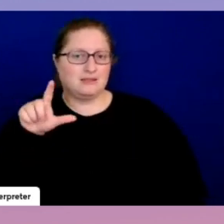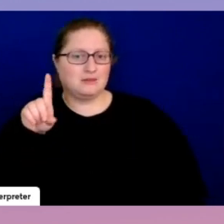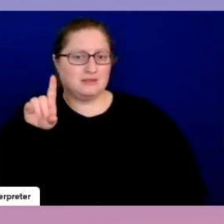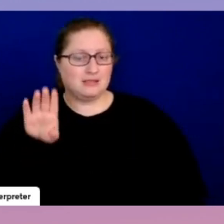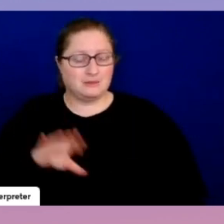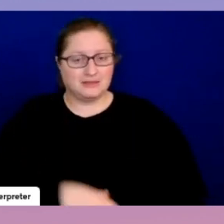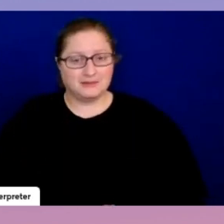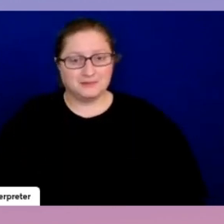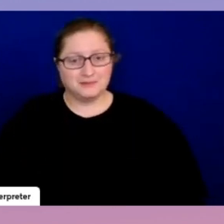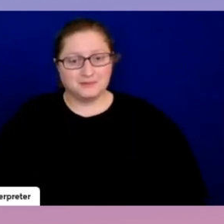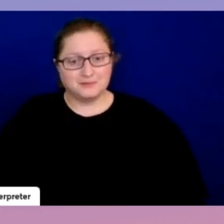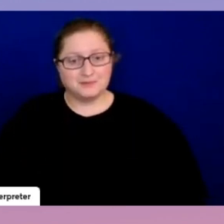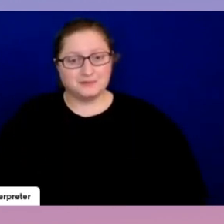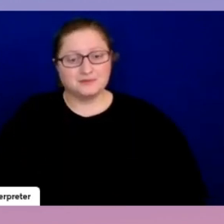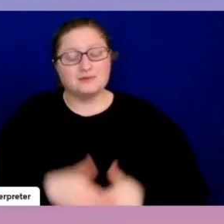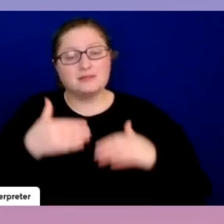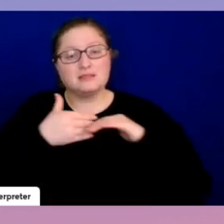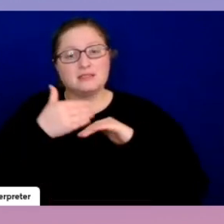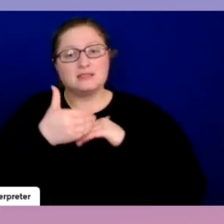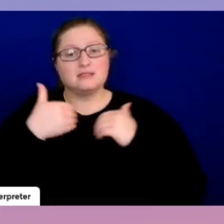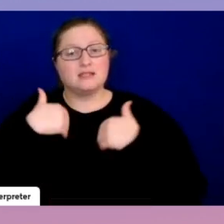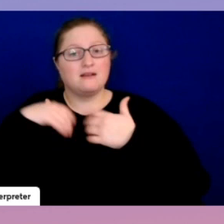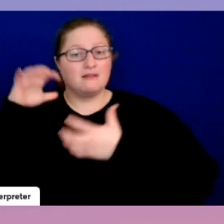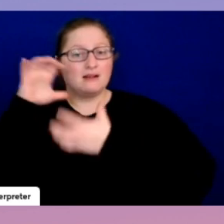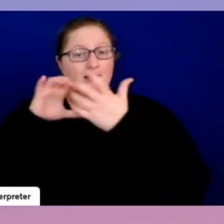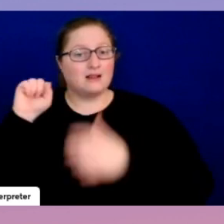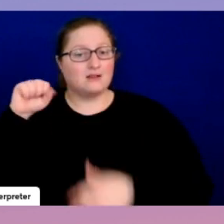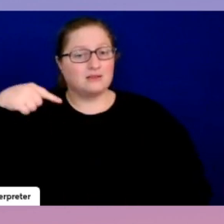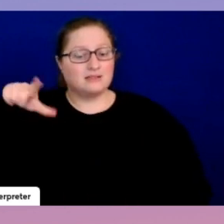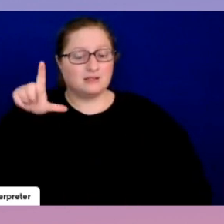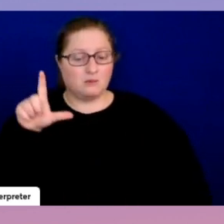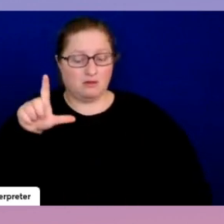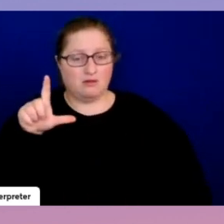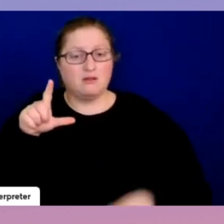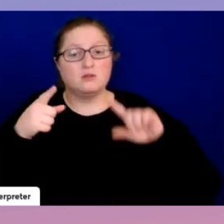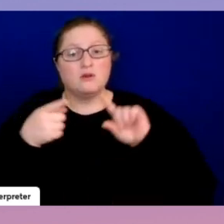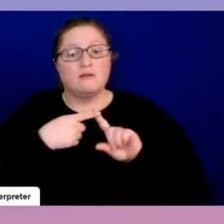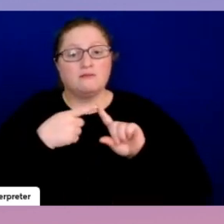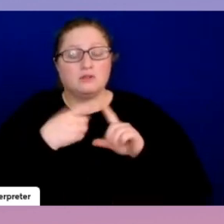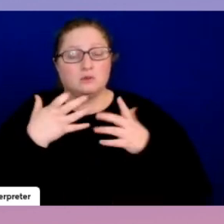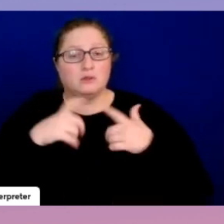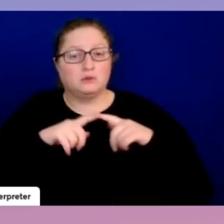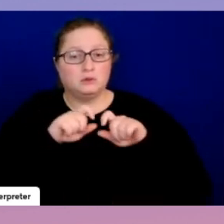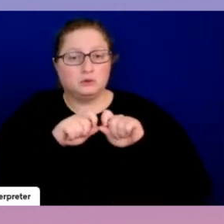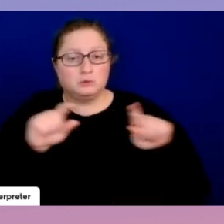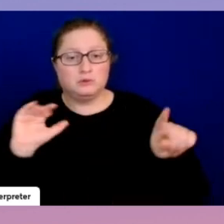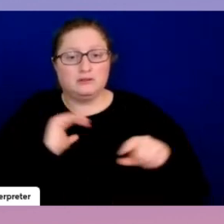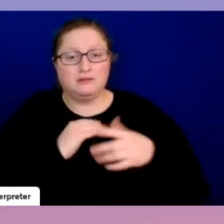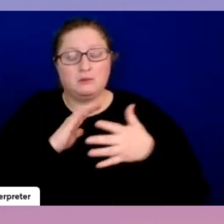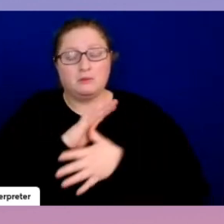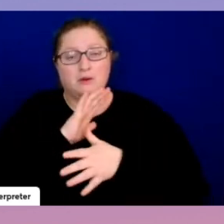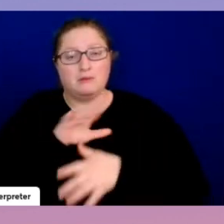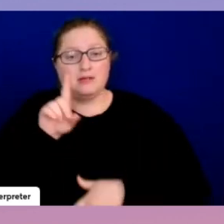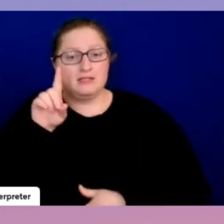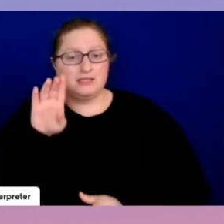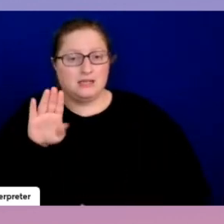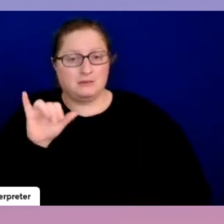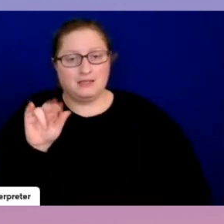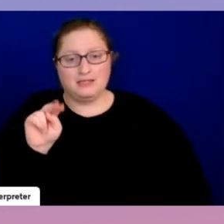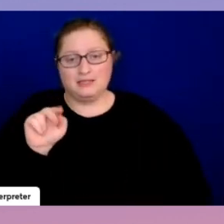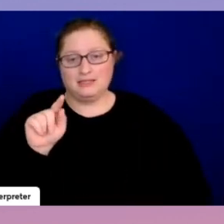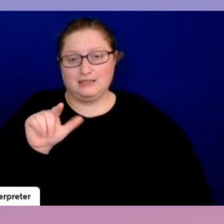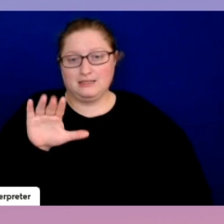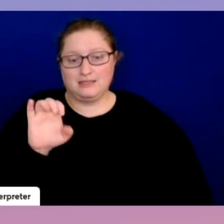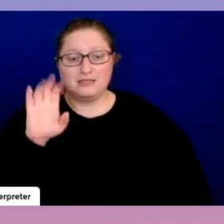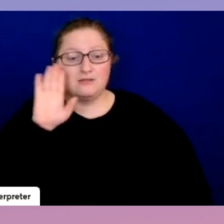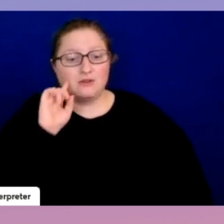Next up, we have Cloud SQL. First, we're looking to deploy our primary database instance. For our database, some